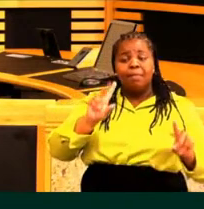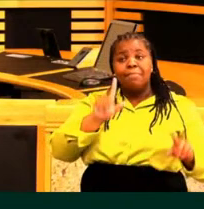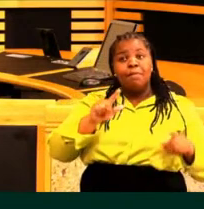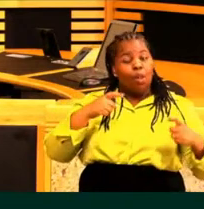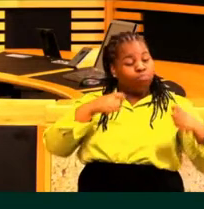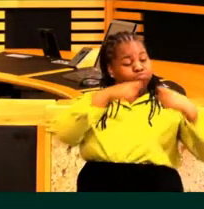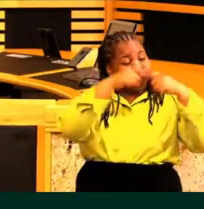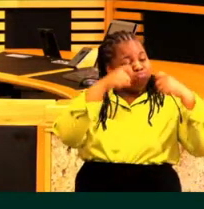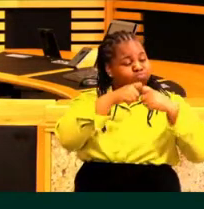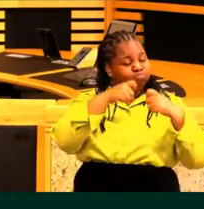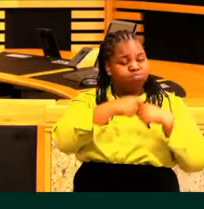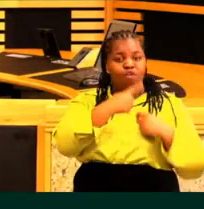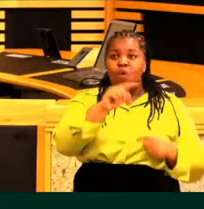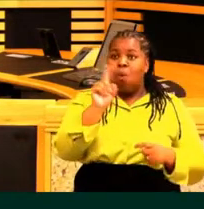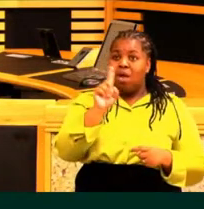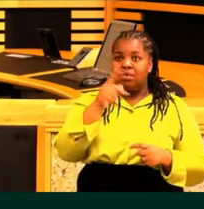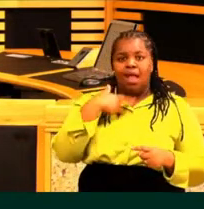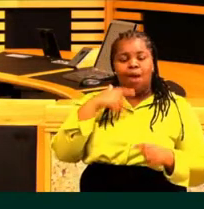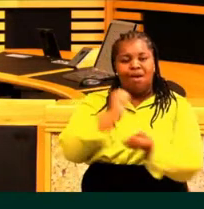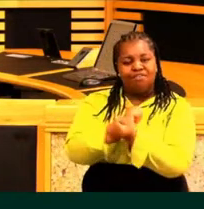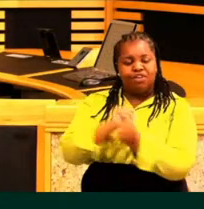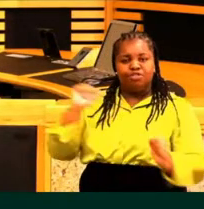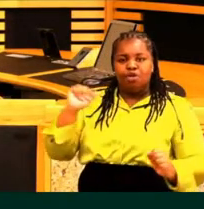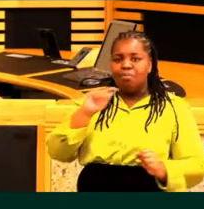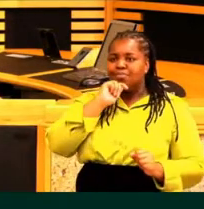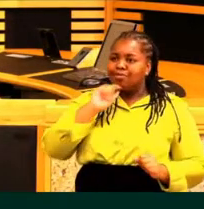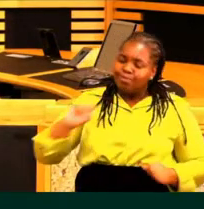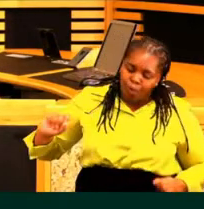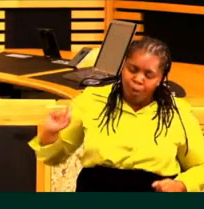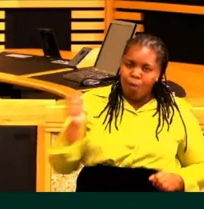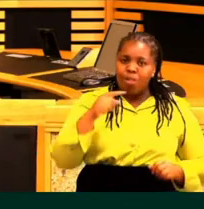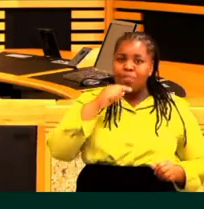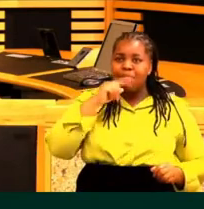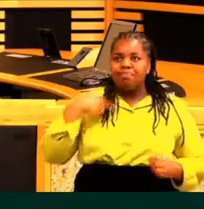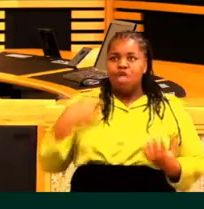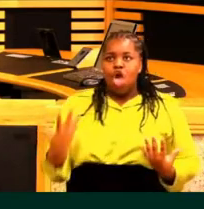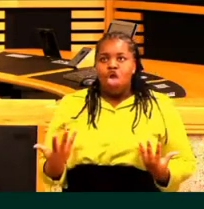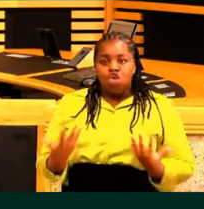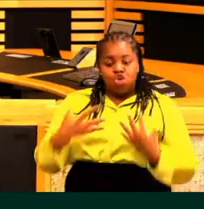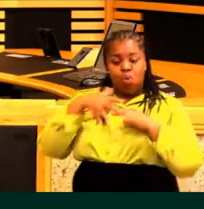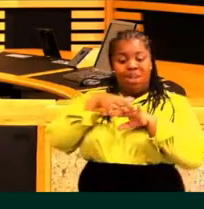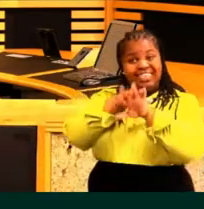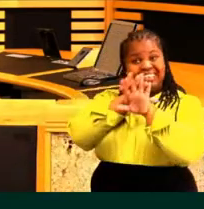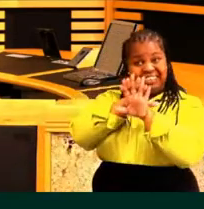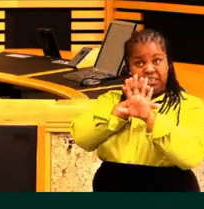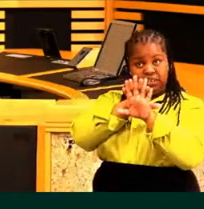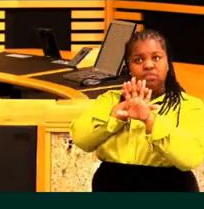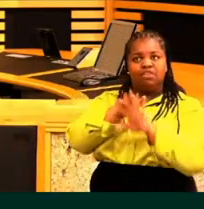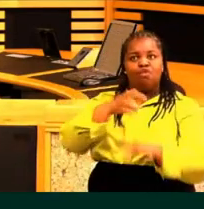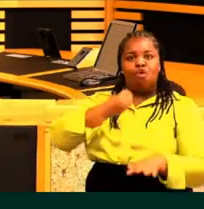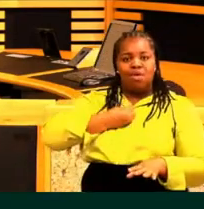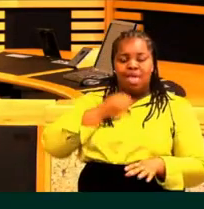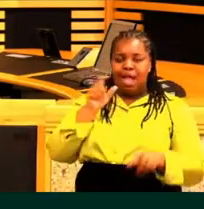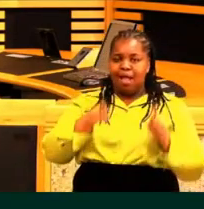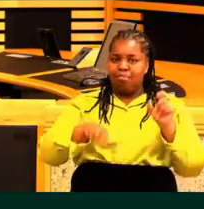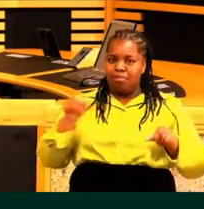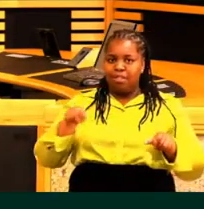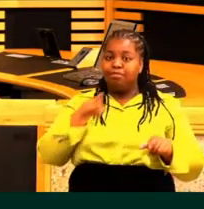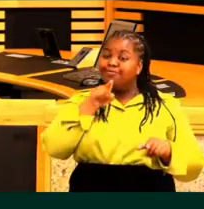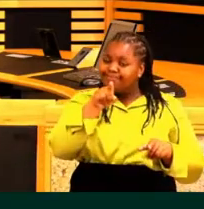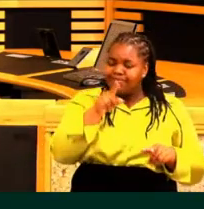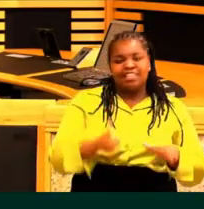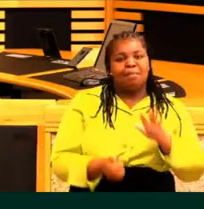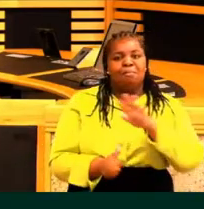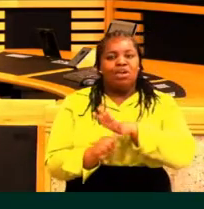of our freedom demonstrated for all in Sandra that Unity amongst the ranks of young people is